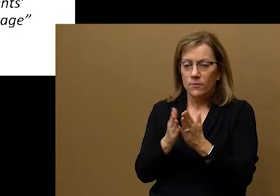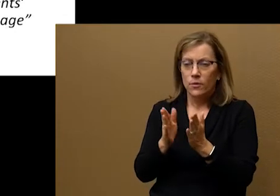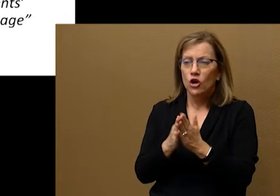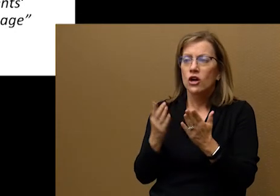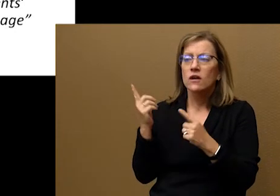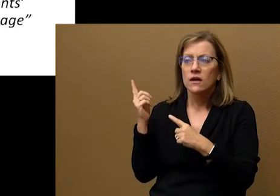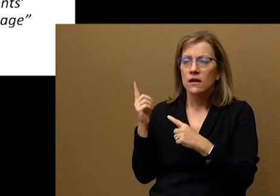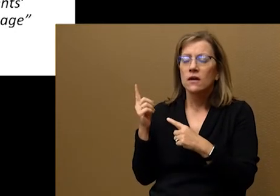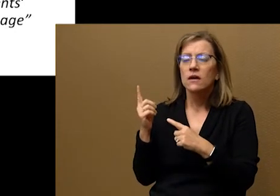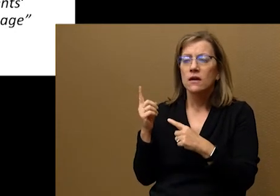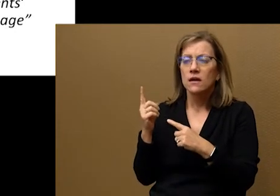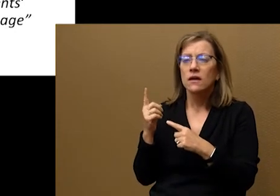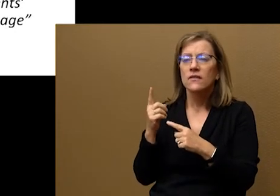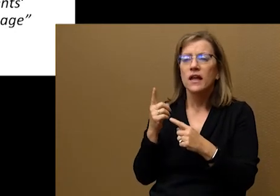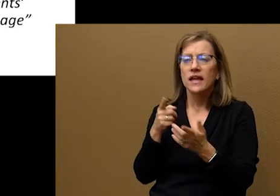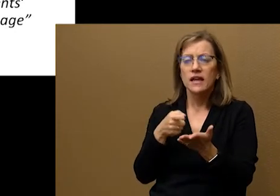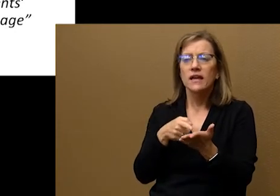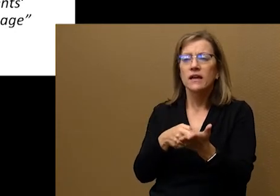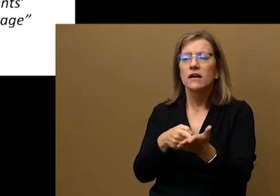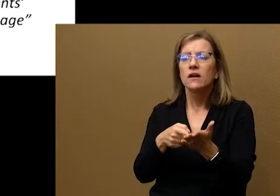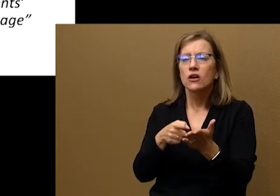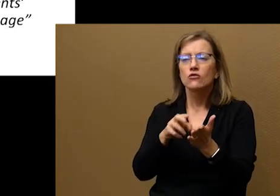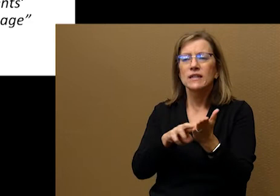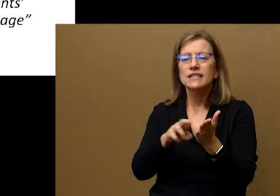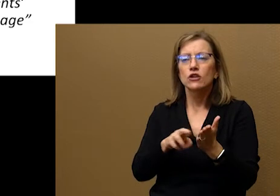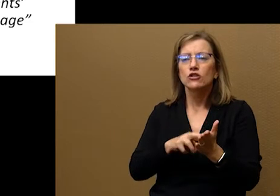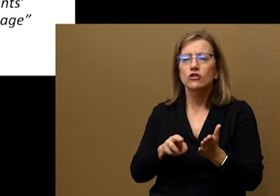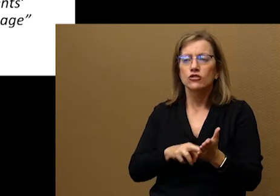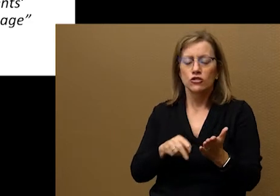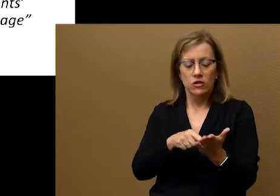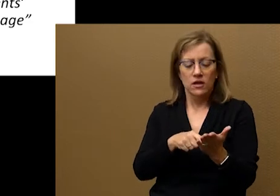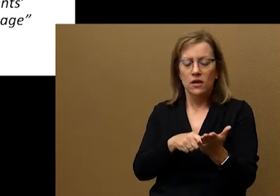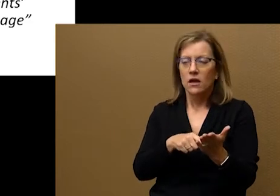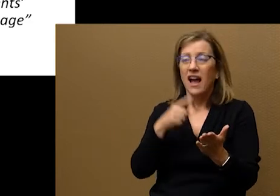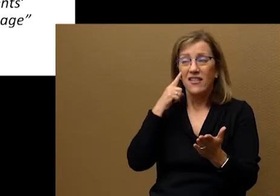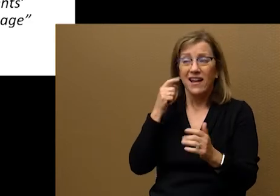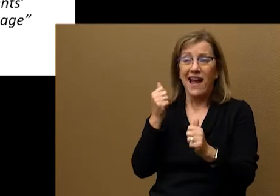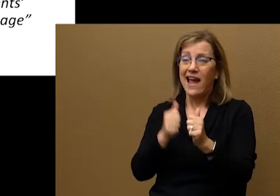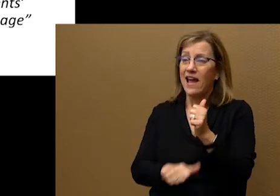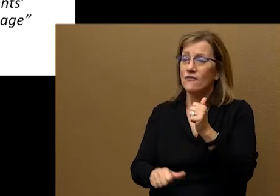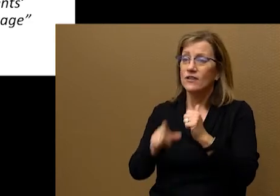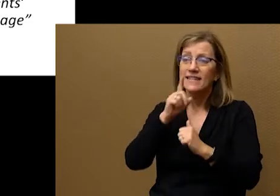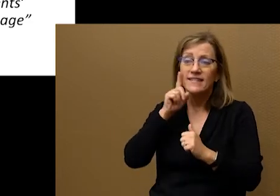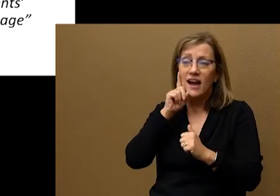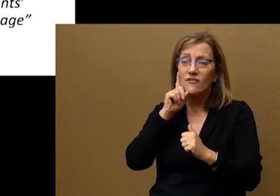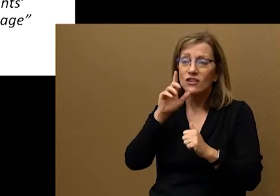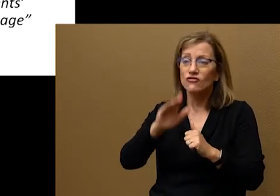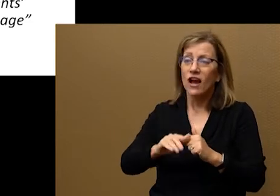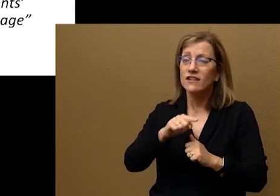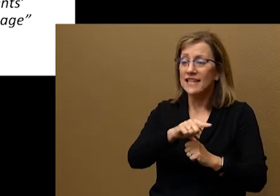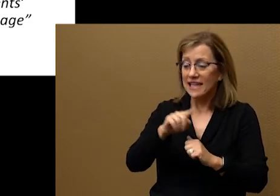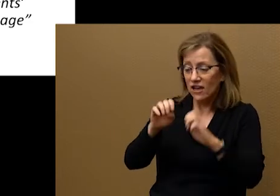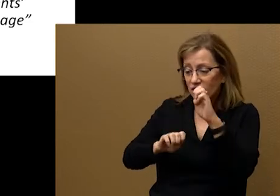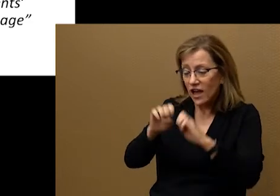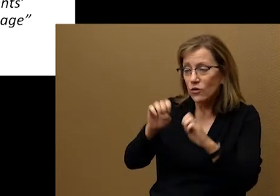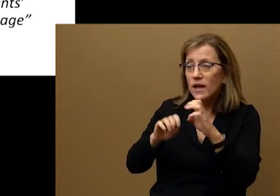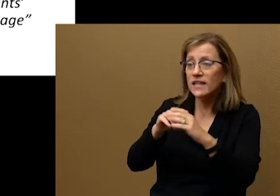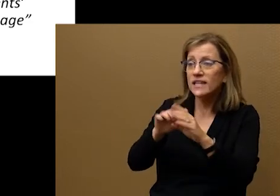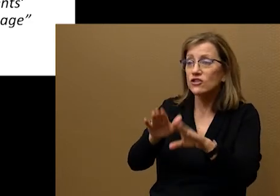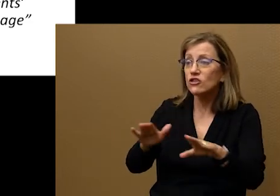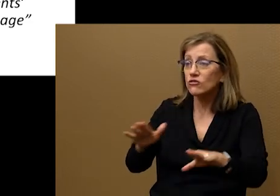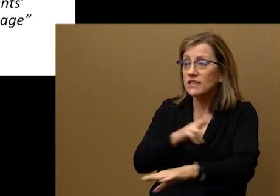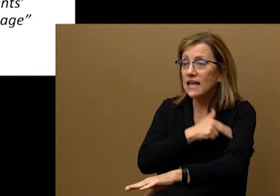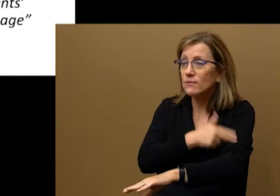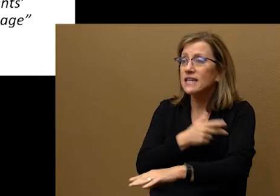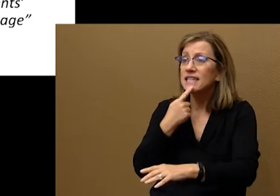the book here, Galati cites in the research on, I think, every deaf child that he was evaluating in Children's Hospital. And